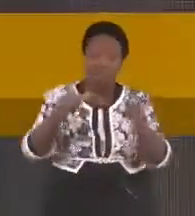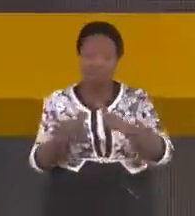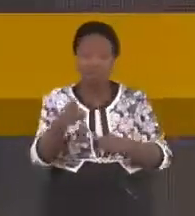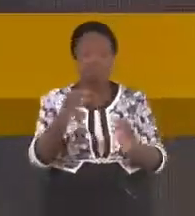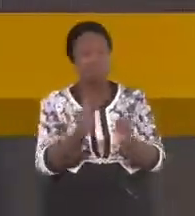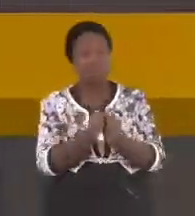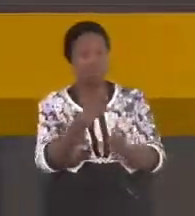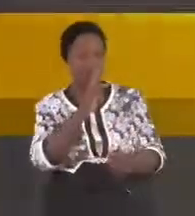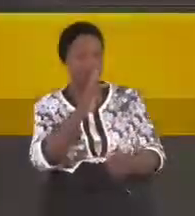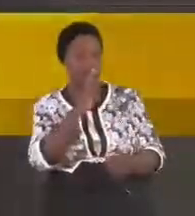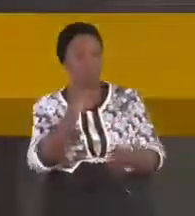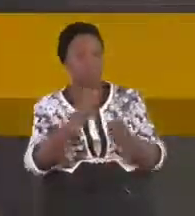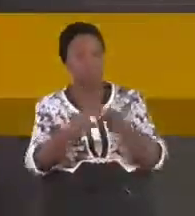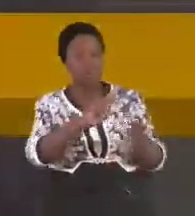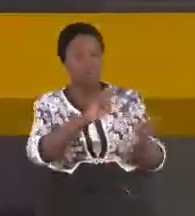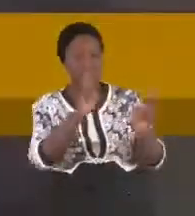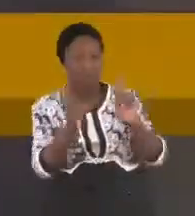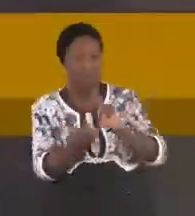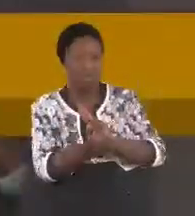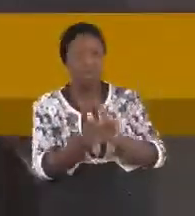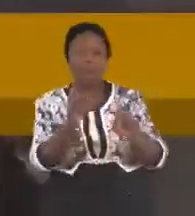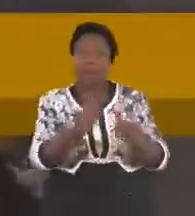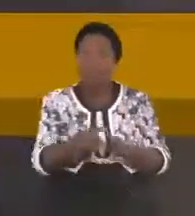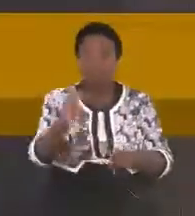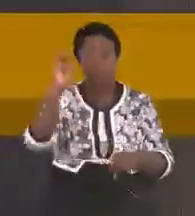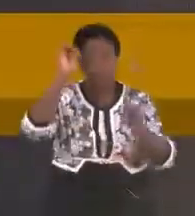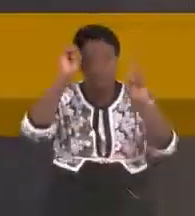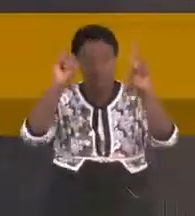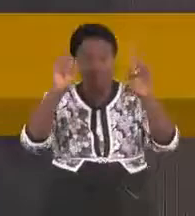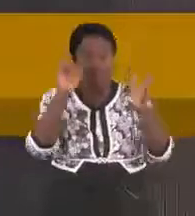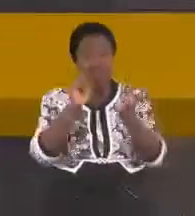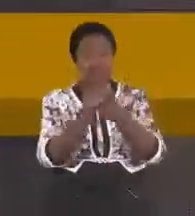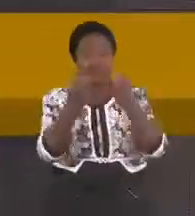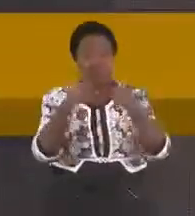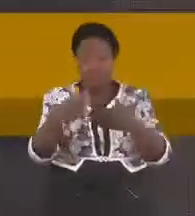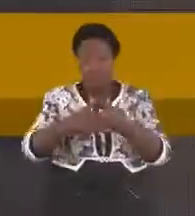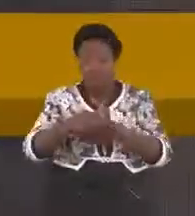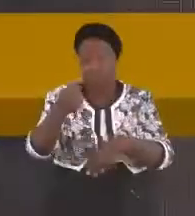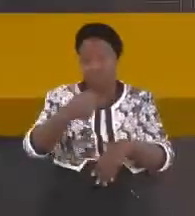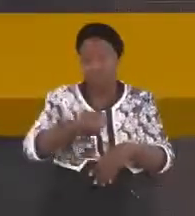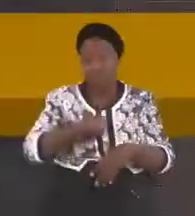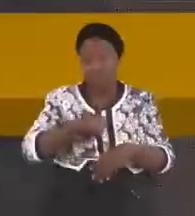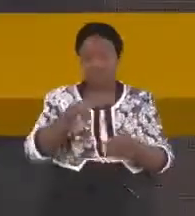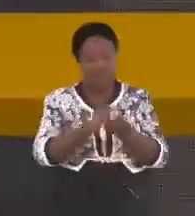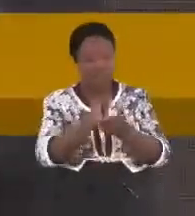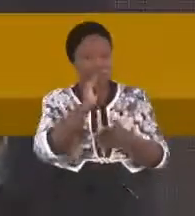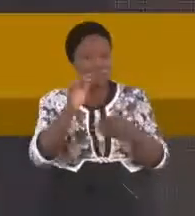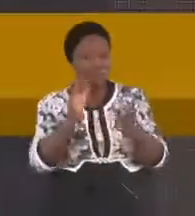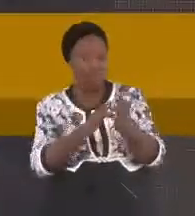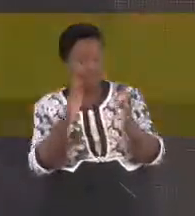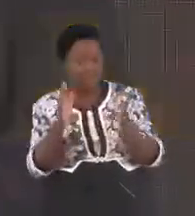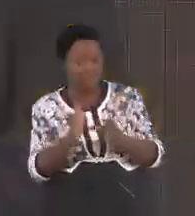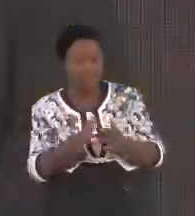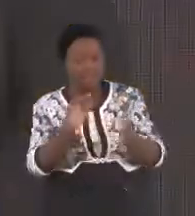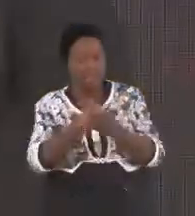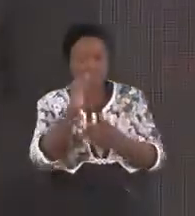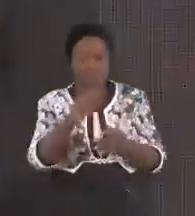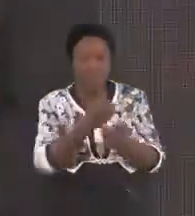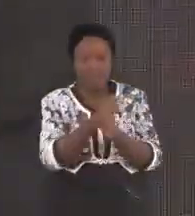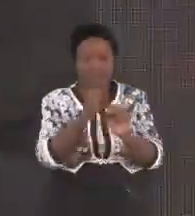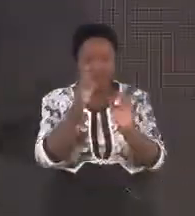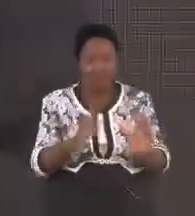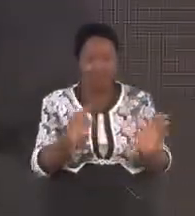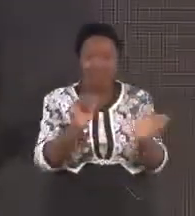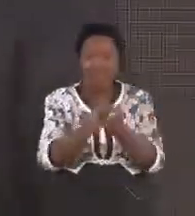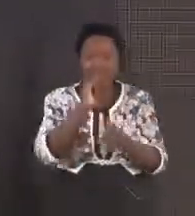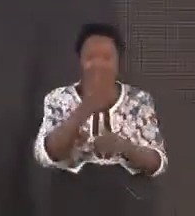unto repentance. But he that cometh after me, that Jesus, that's the Savior, that's the